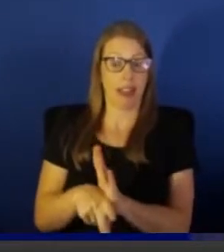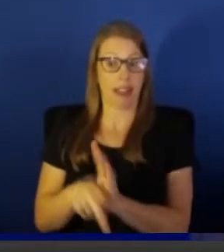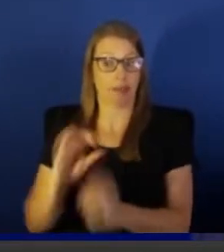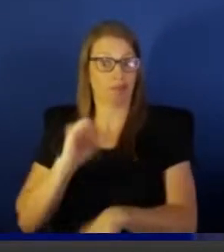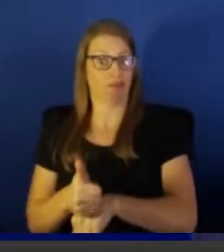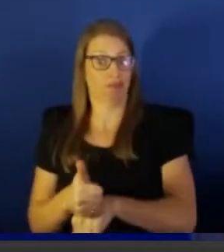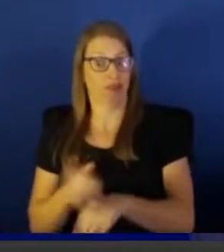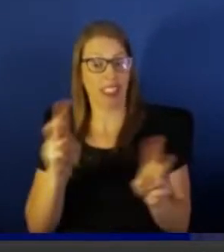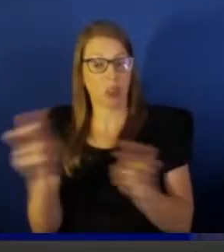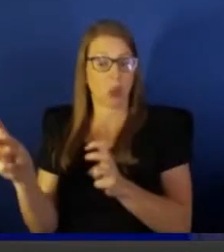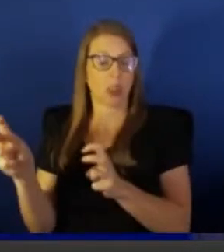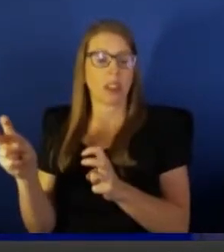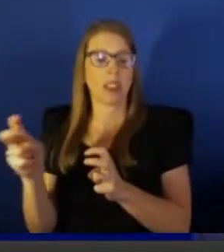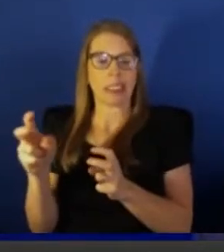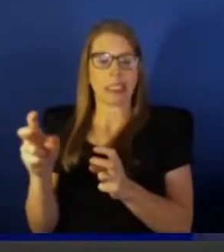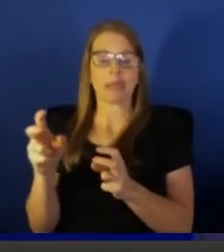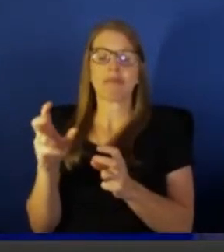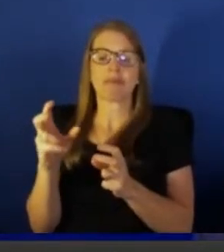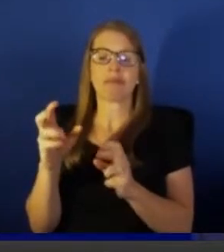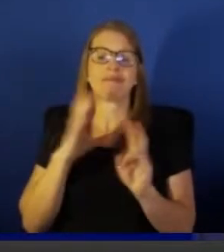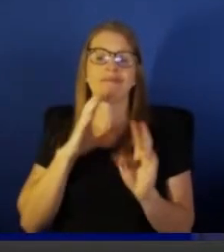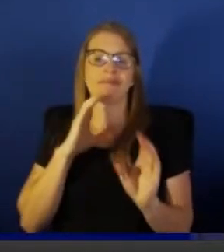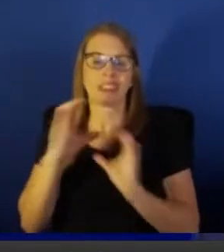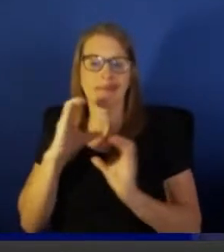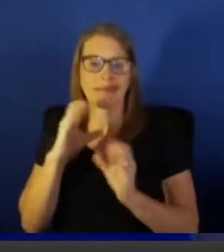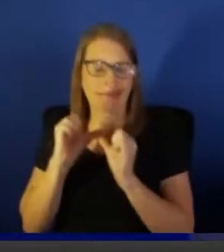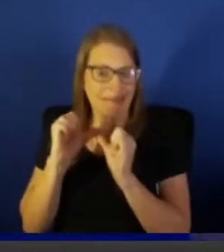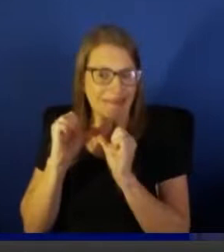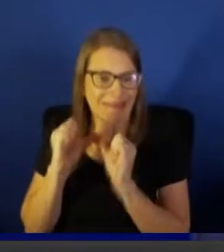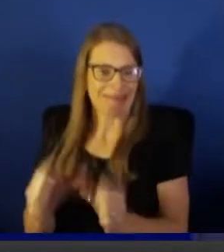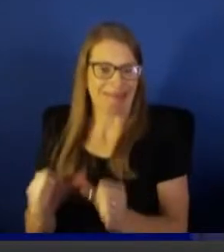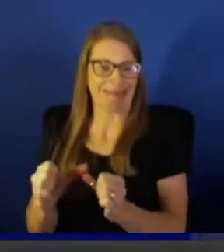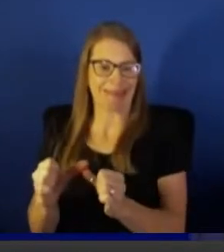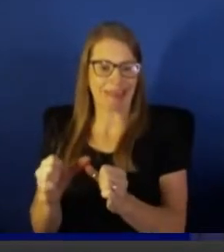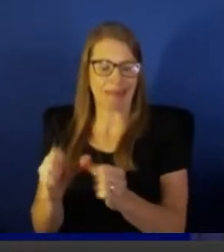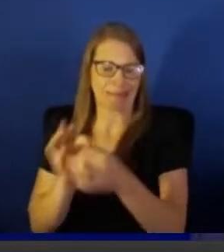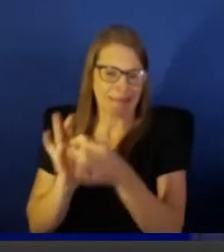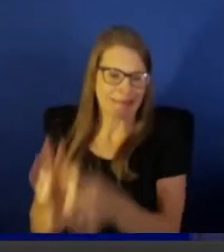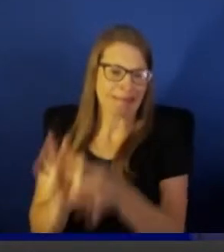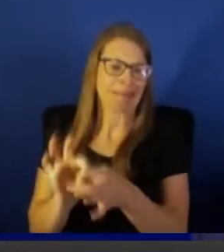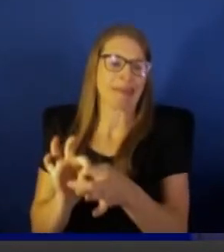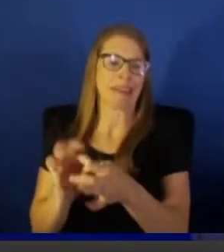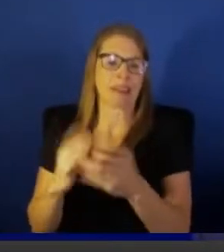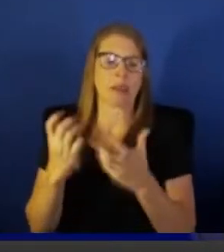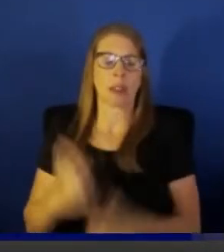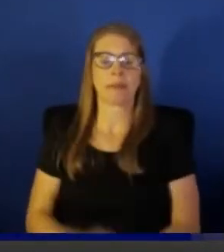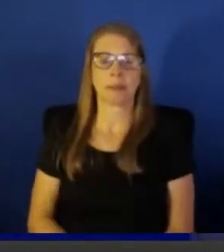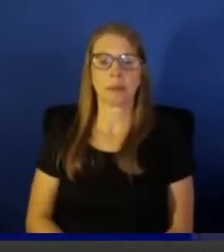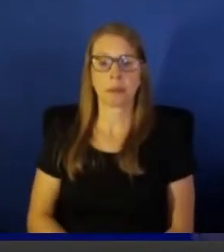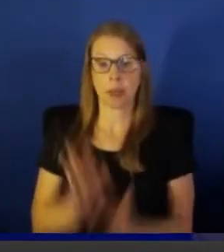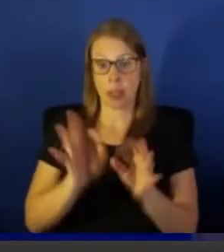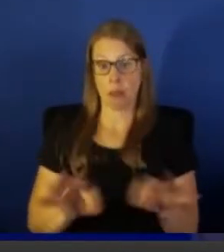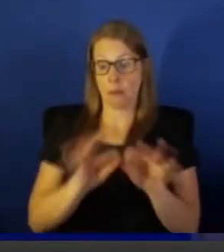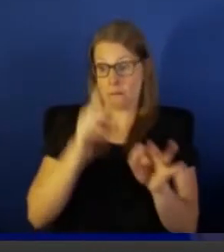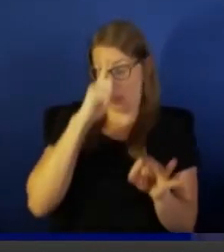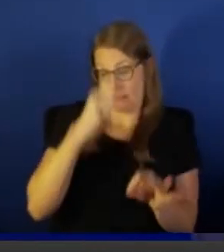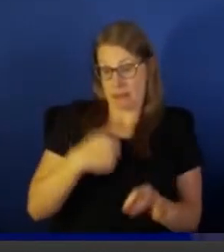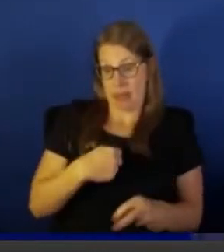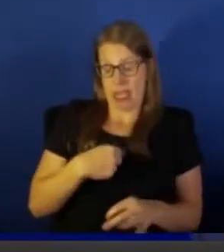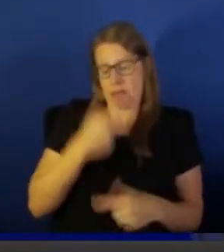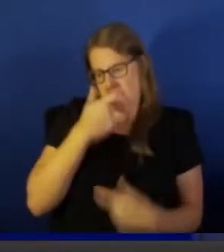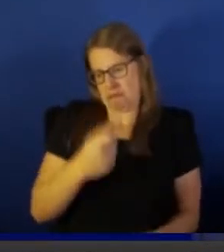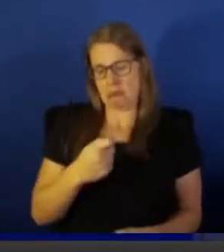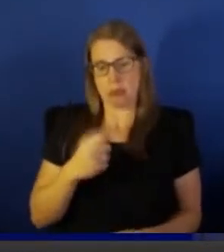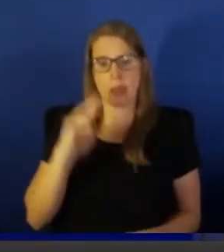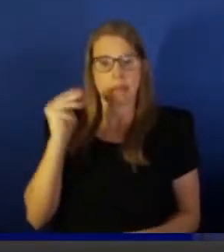we keep those chats going and a strong relationship. One of the things that's most interesting for me is, since I became mayor, we've changed leadership about every